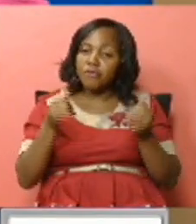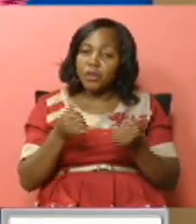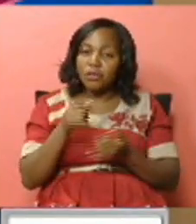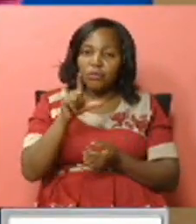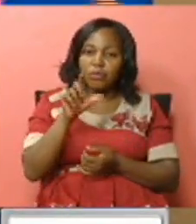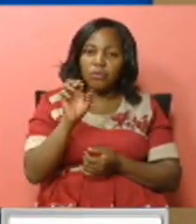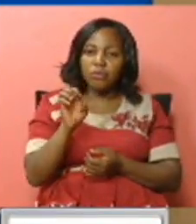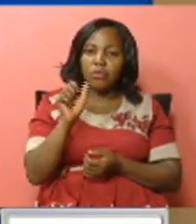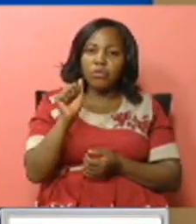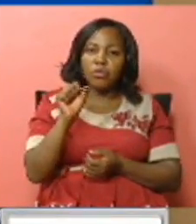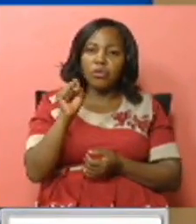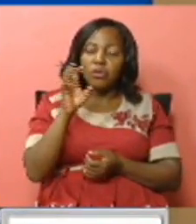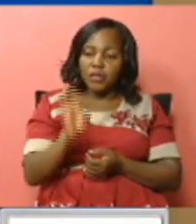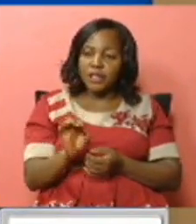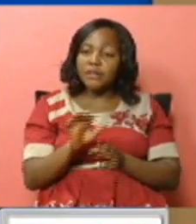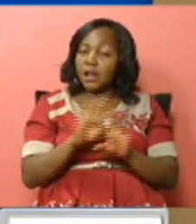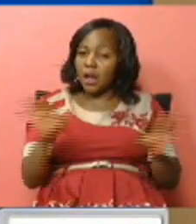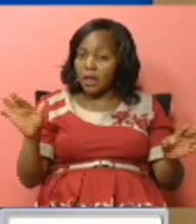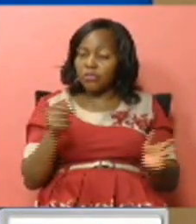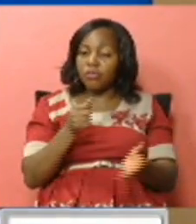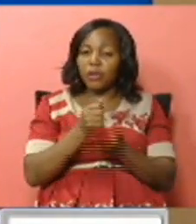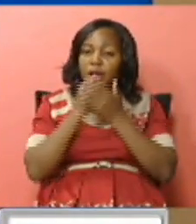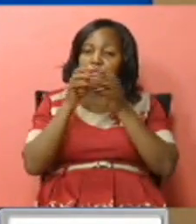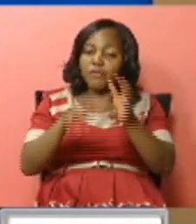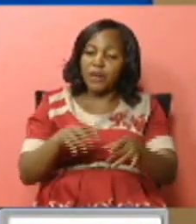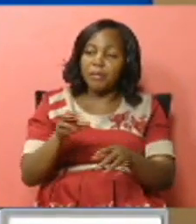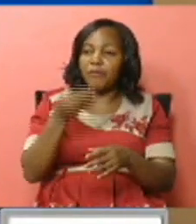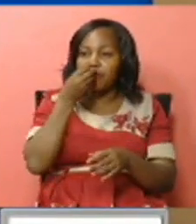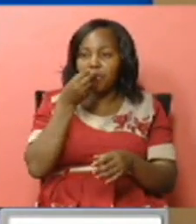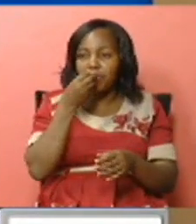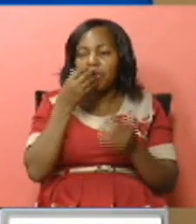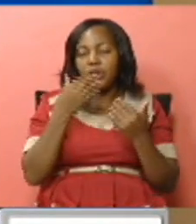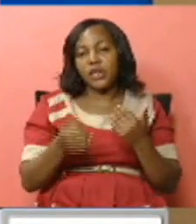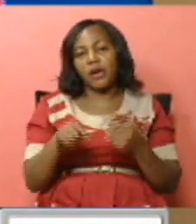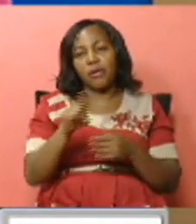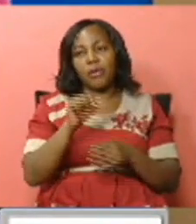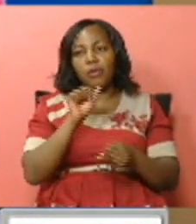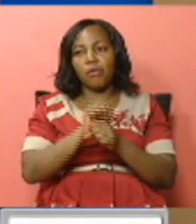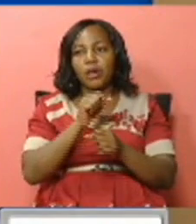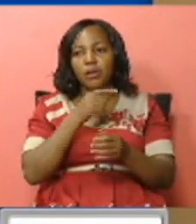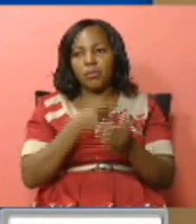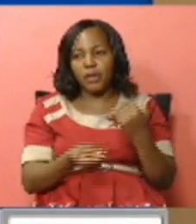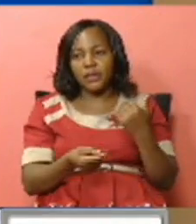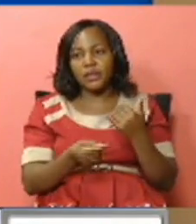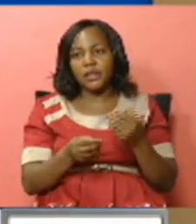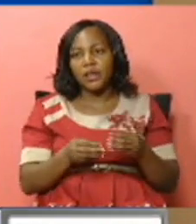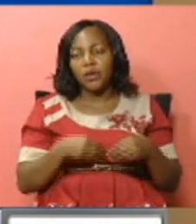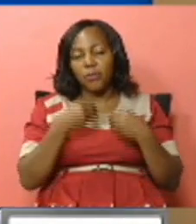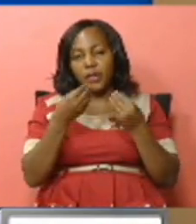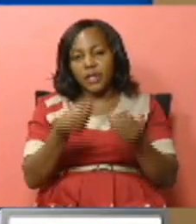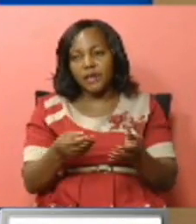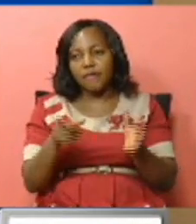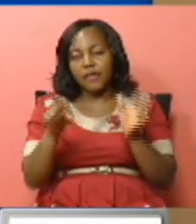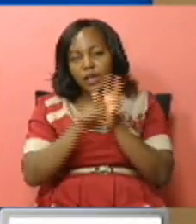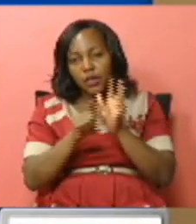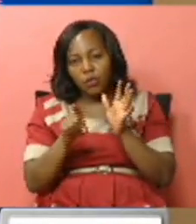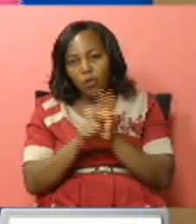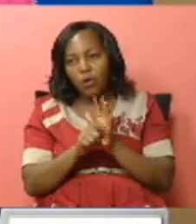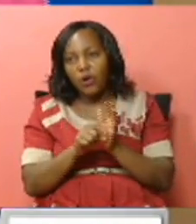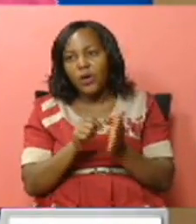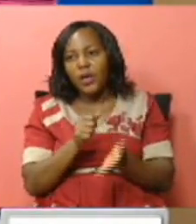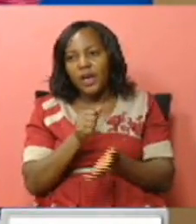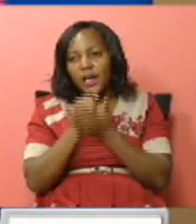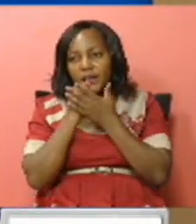their families to be able to grow food. So some of the work that we're doing with them is extending legal aid, representing them in